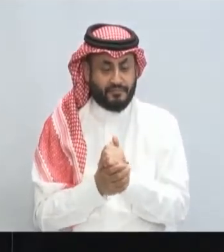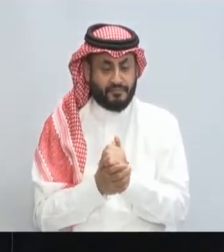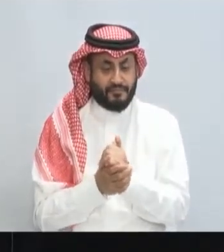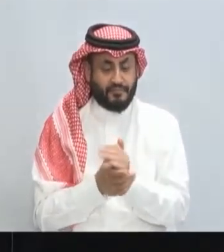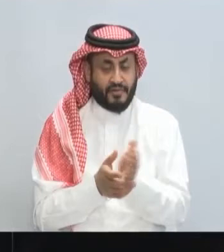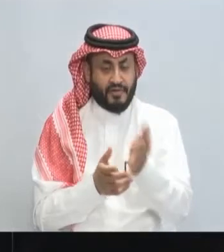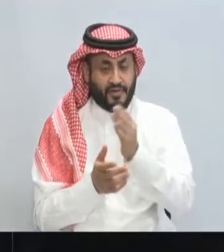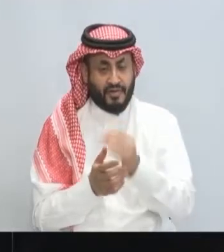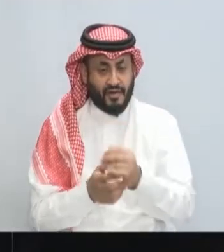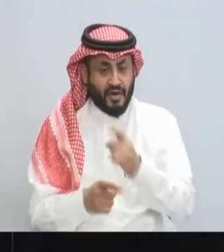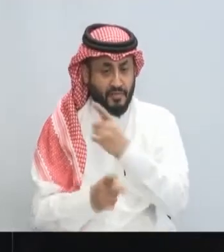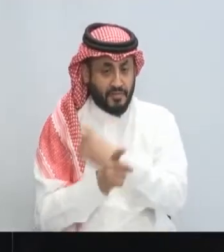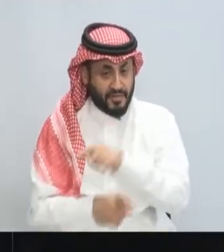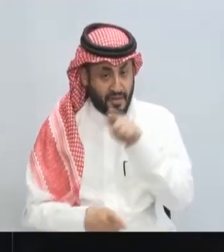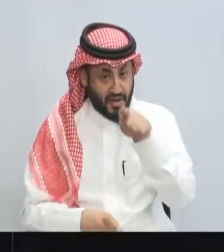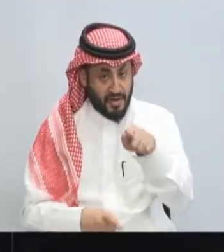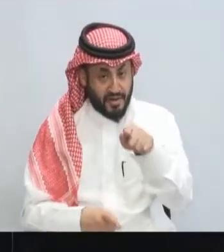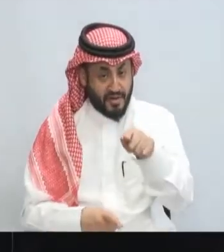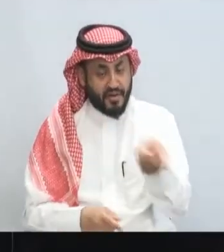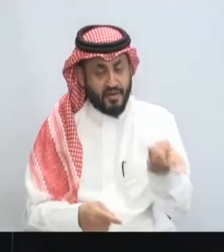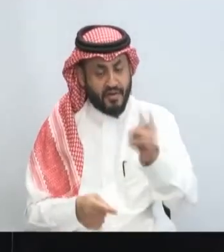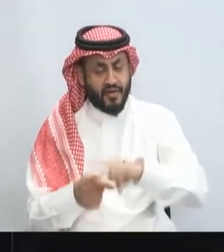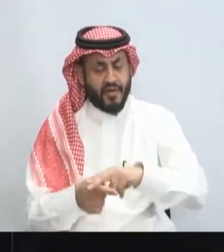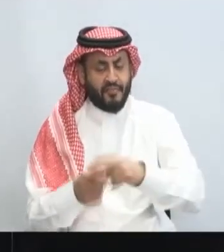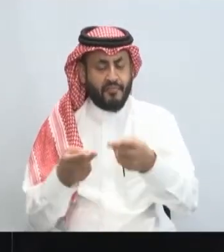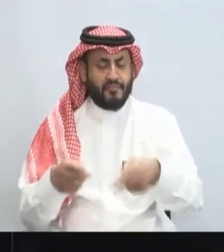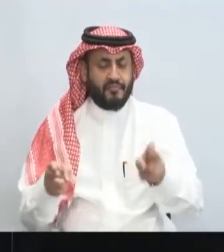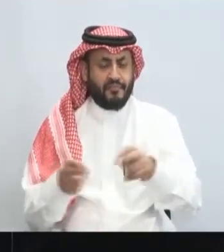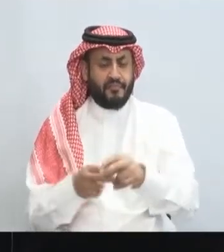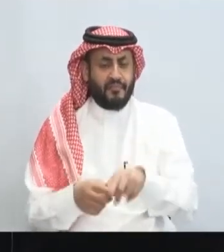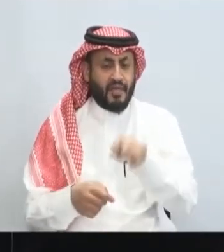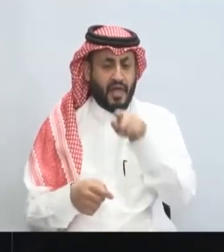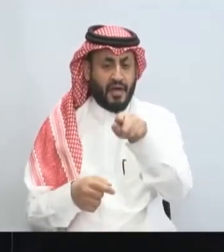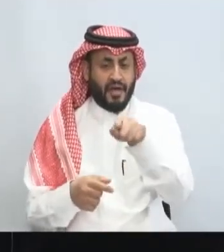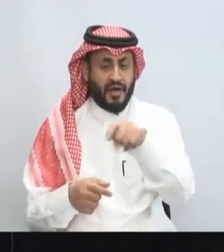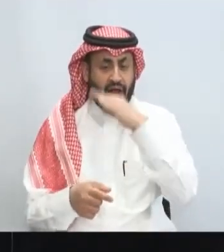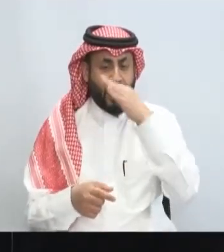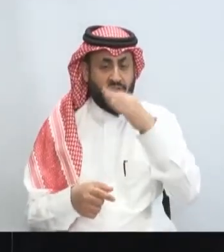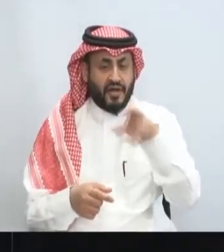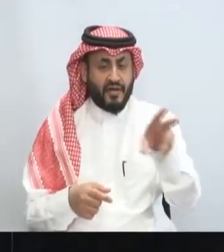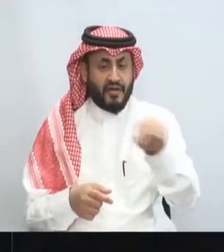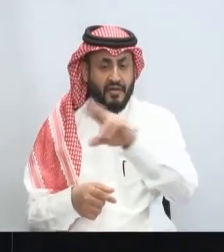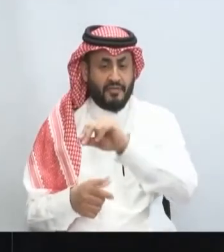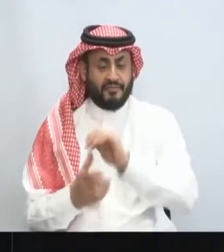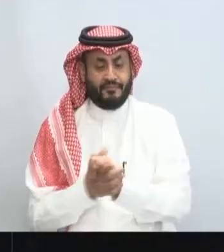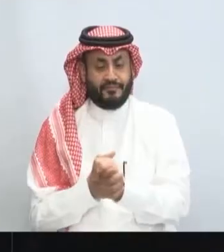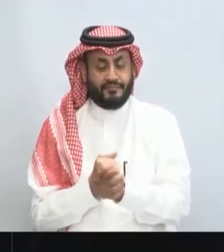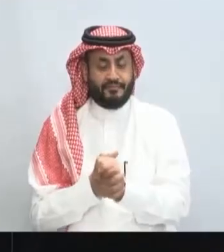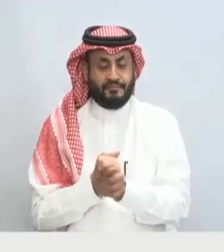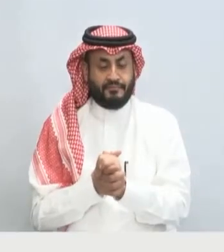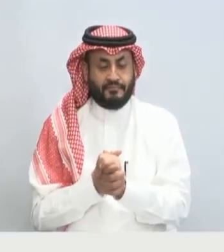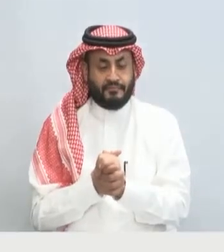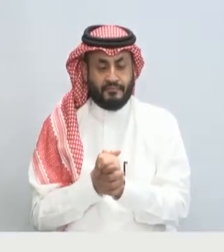to point and chant again. And I want you to chant with me.